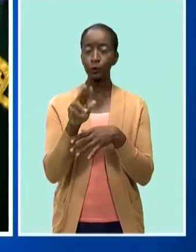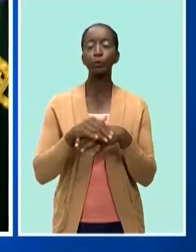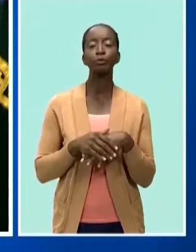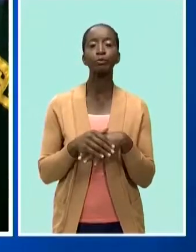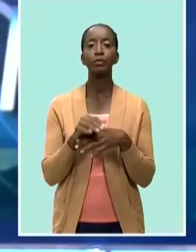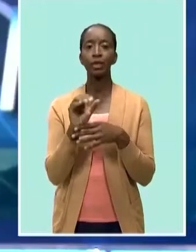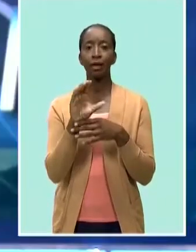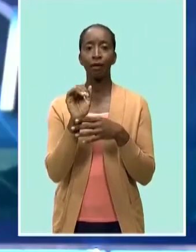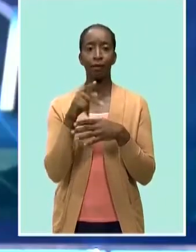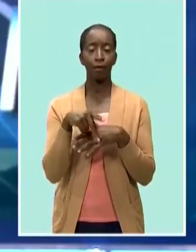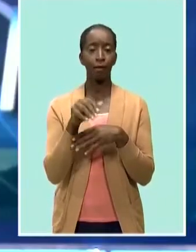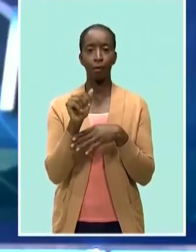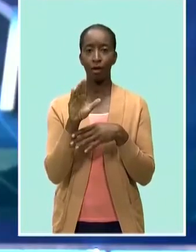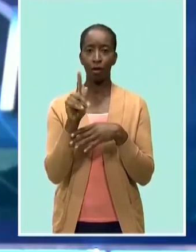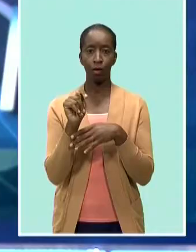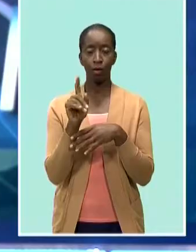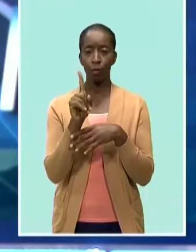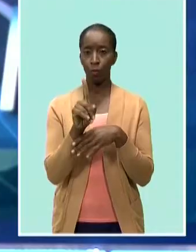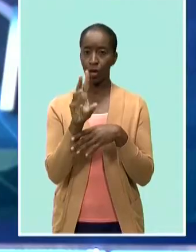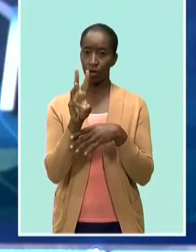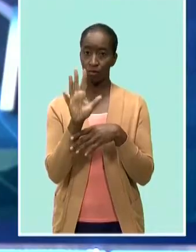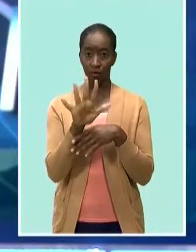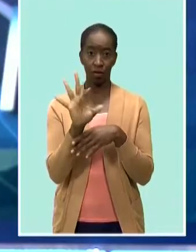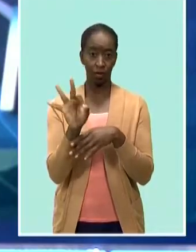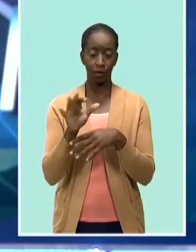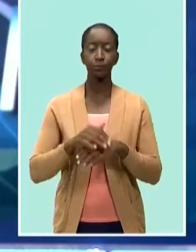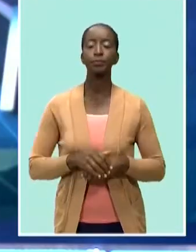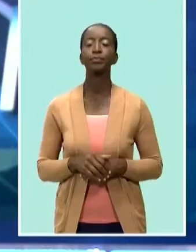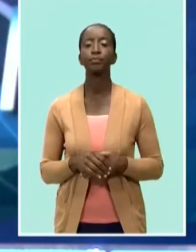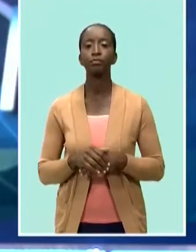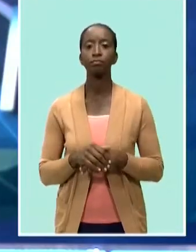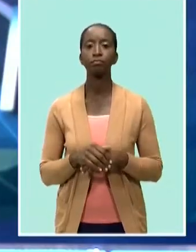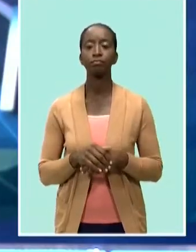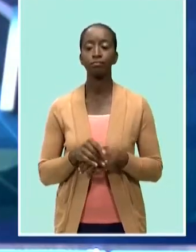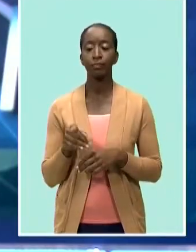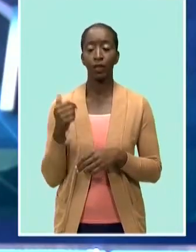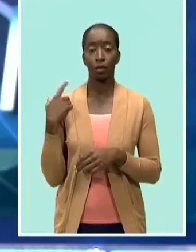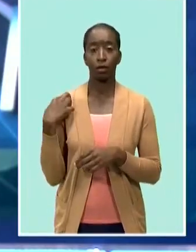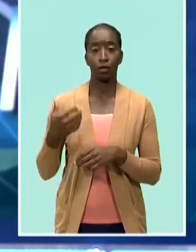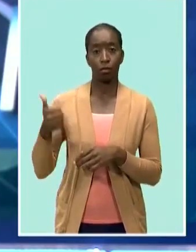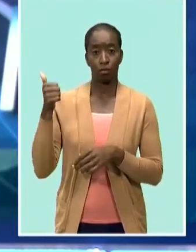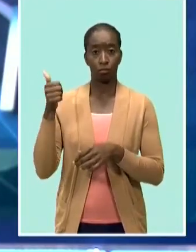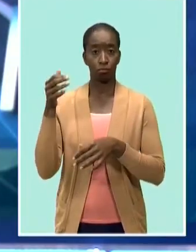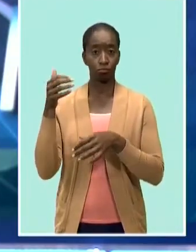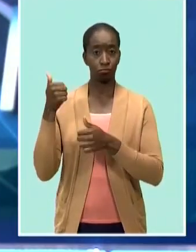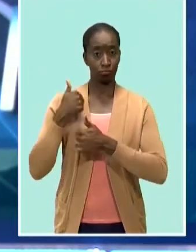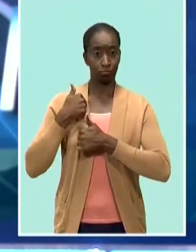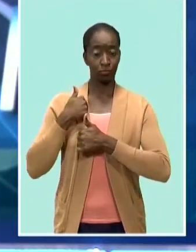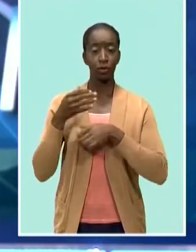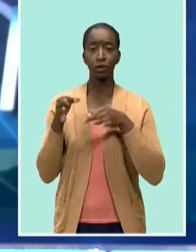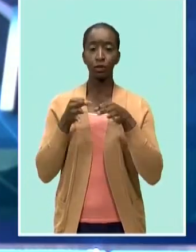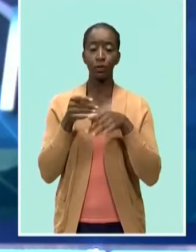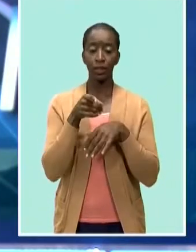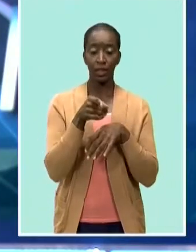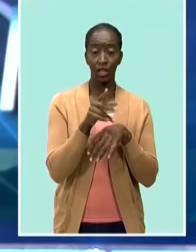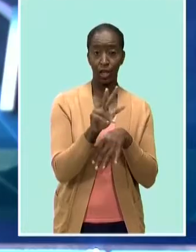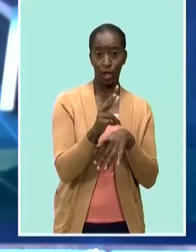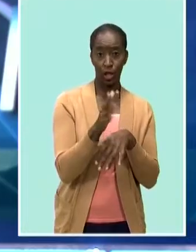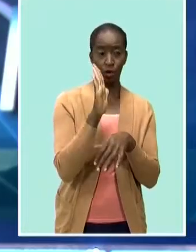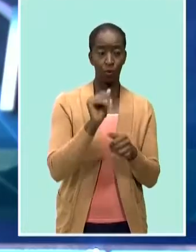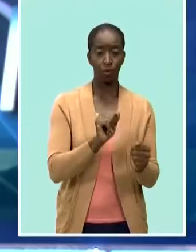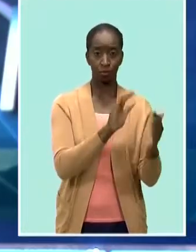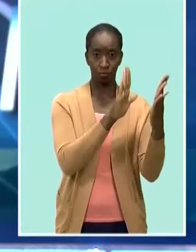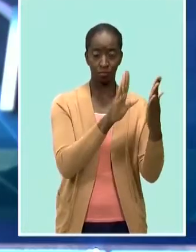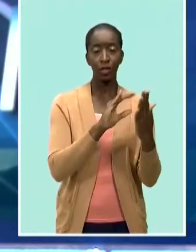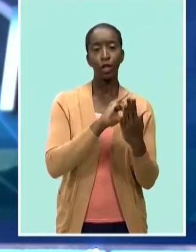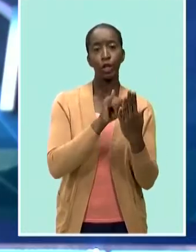159. Lieutenant Commander Aline says that the 3rd accused will appear at the 3rd court-martial slated for June 3rd to